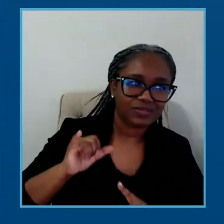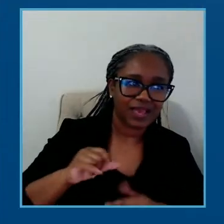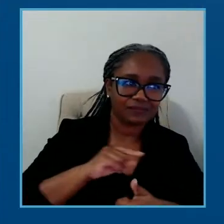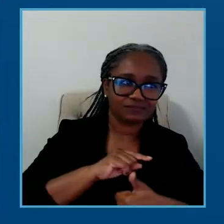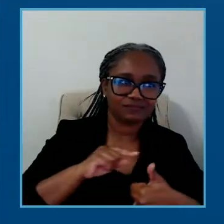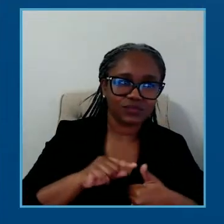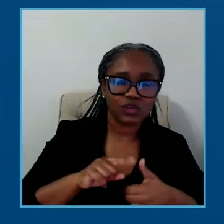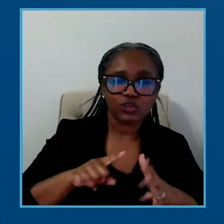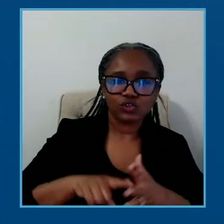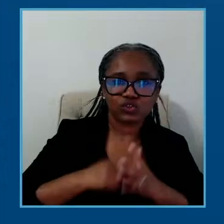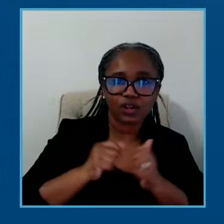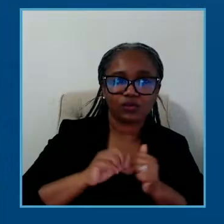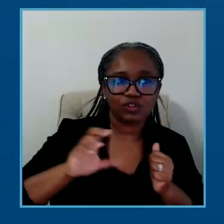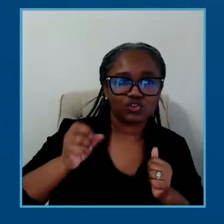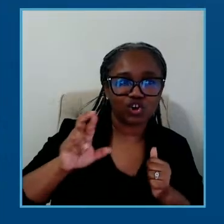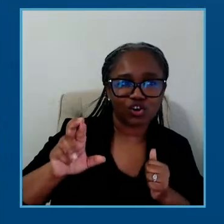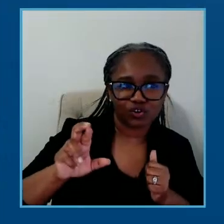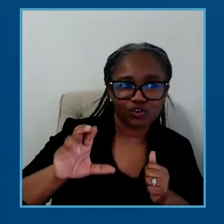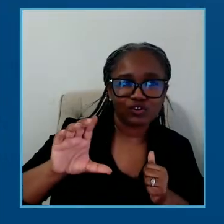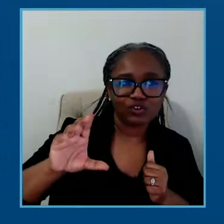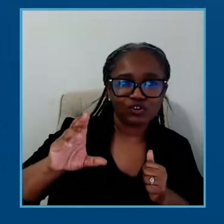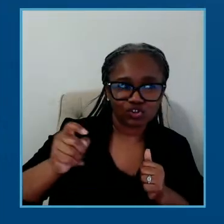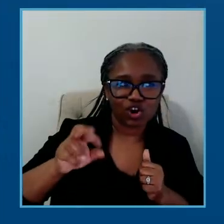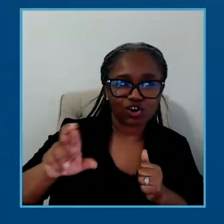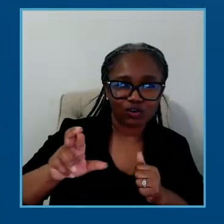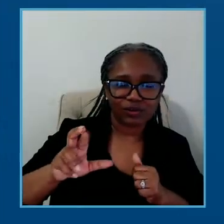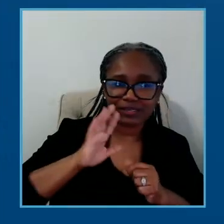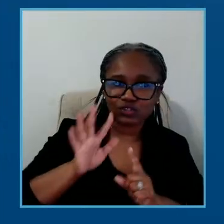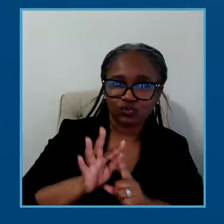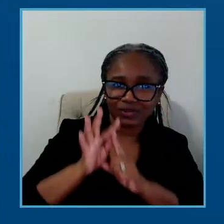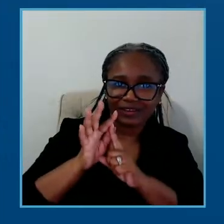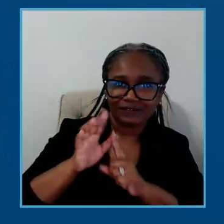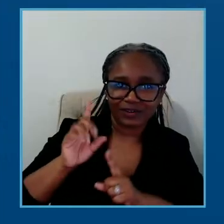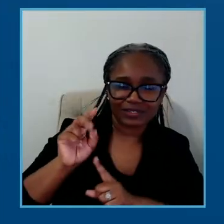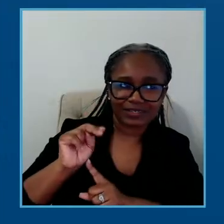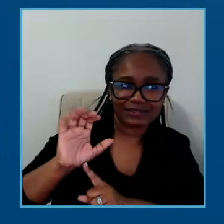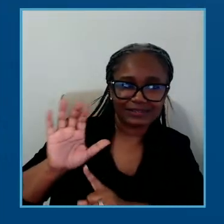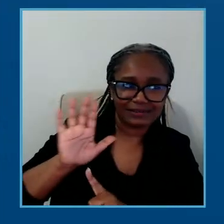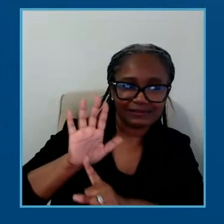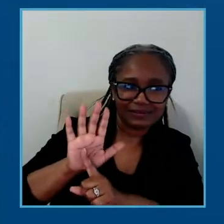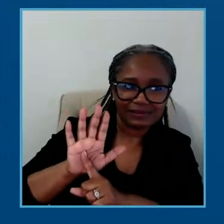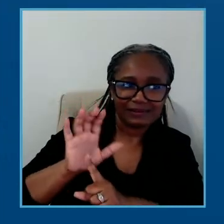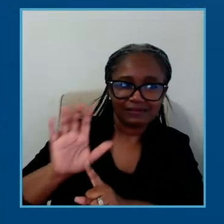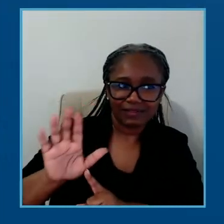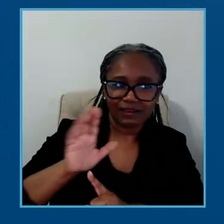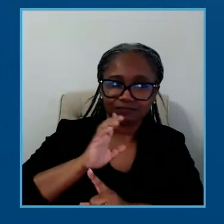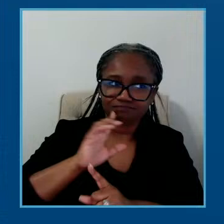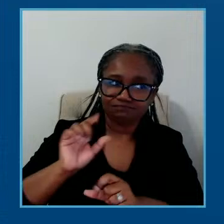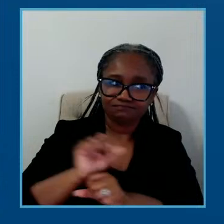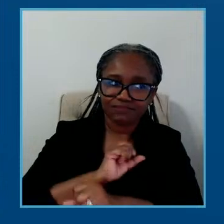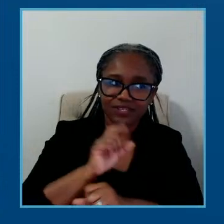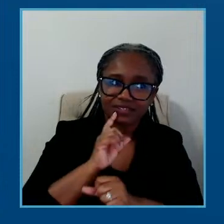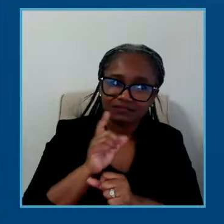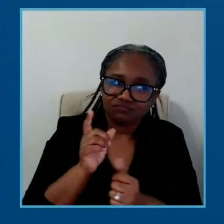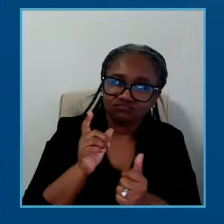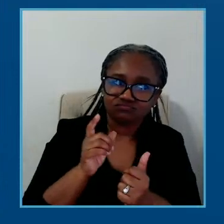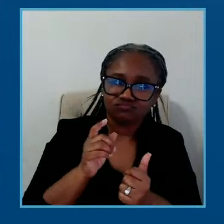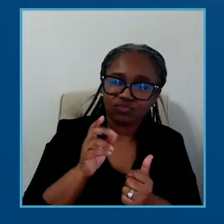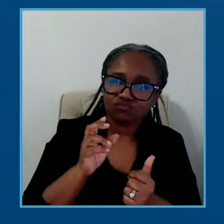unique situation that makes this different than the generic kinds of elections that Robert Rules is